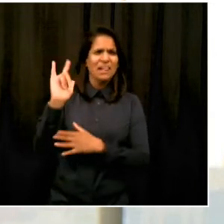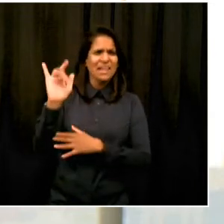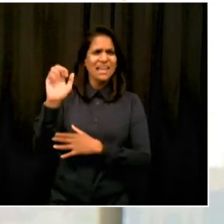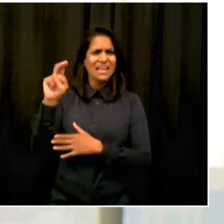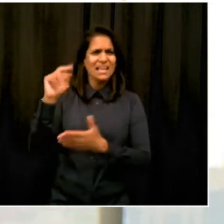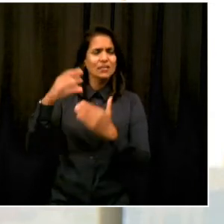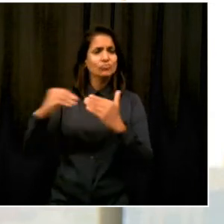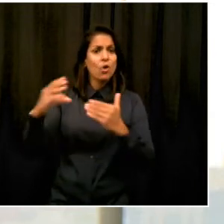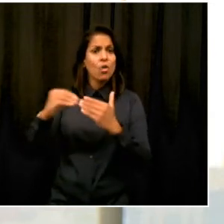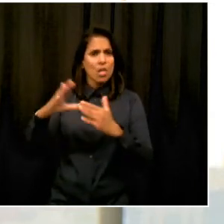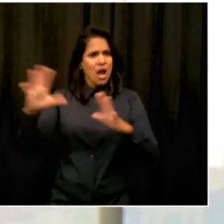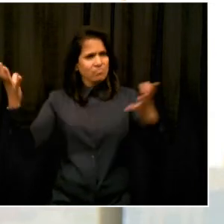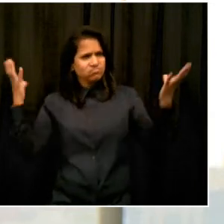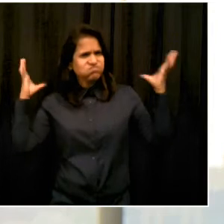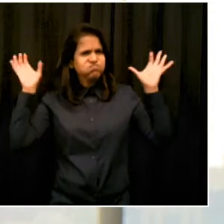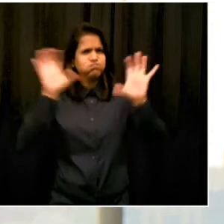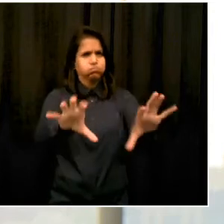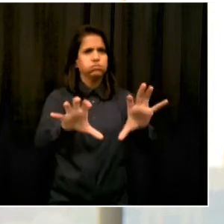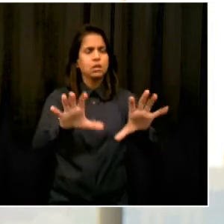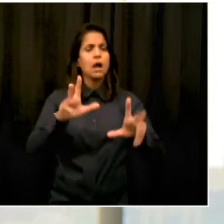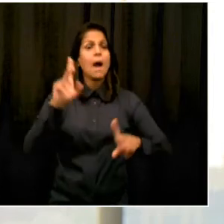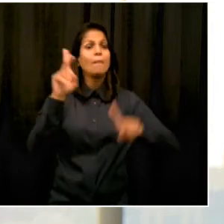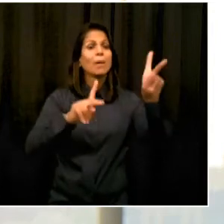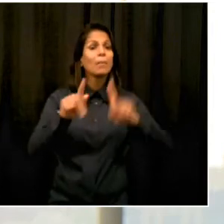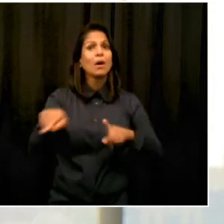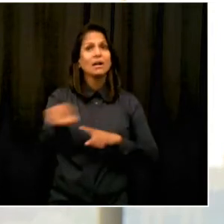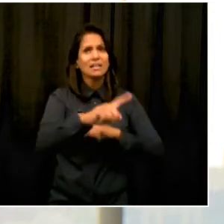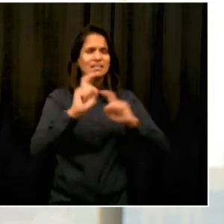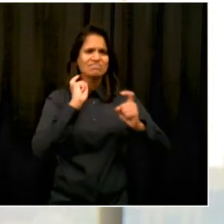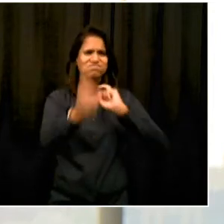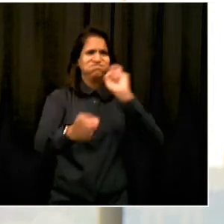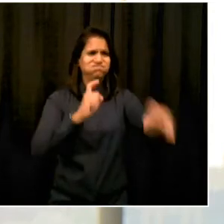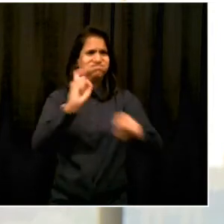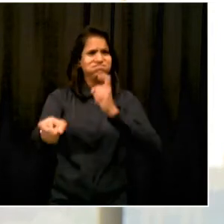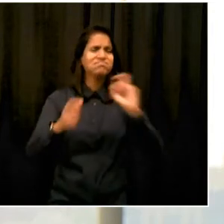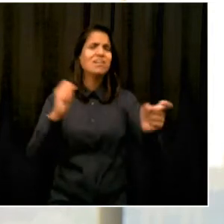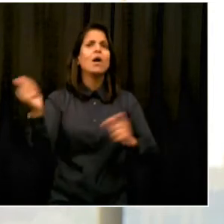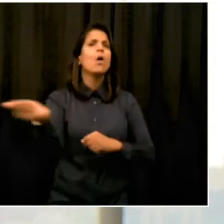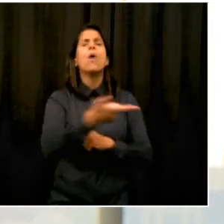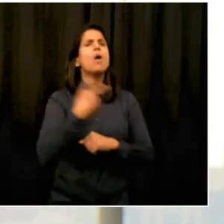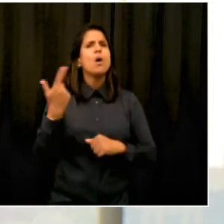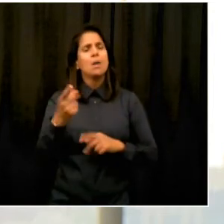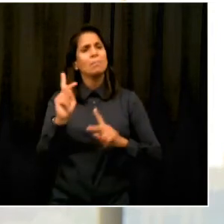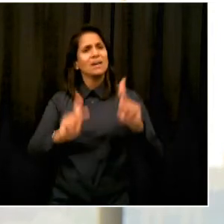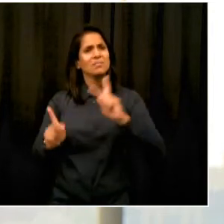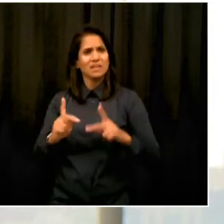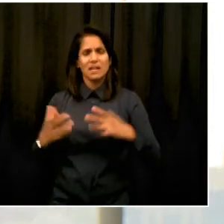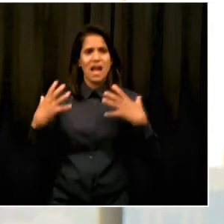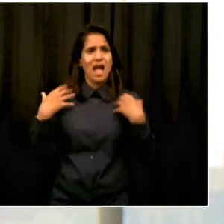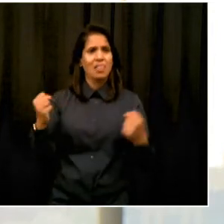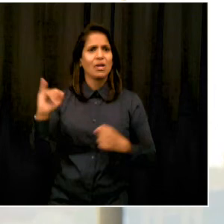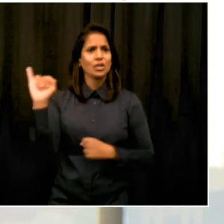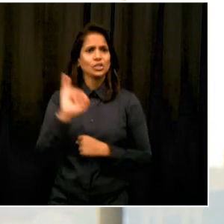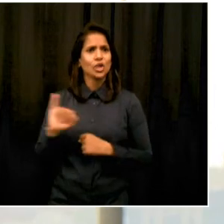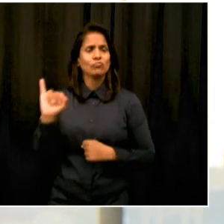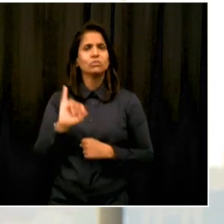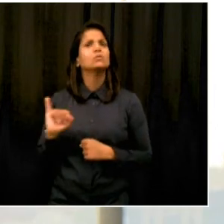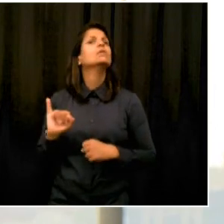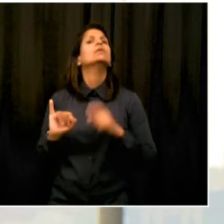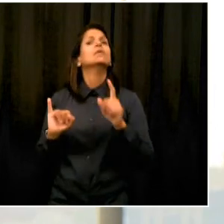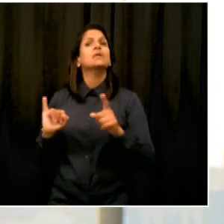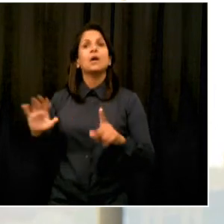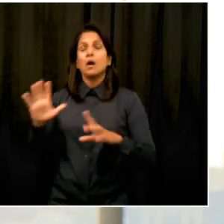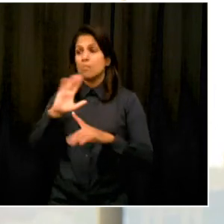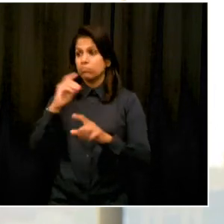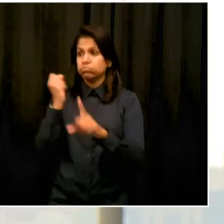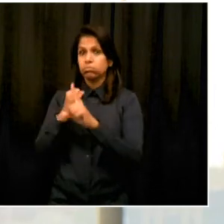know why that would be so important in the context of the pandemic, but thank God our health and hospital system